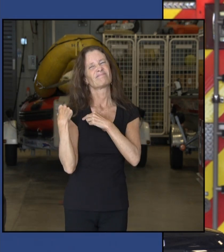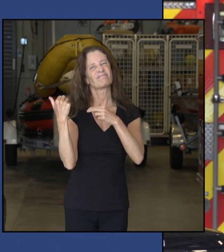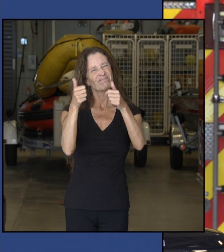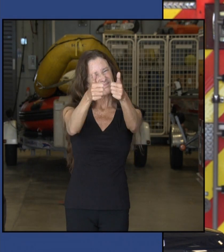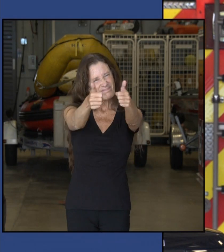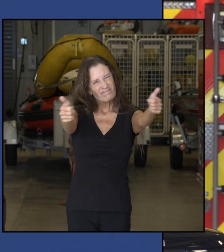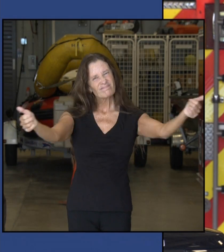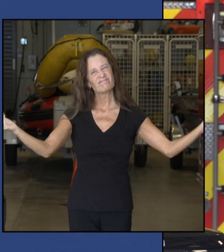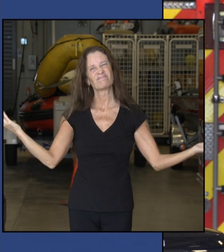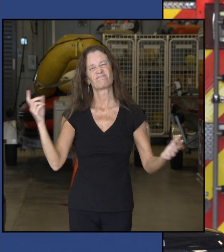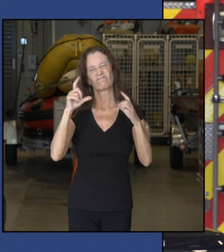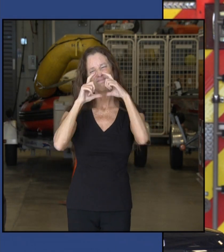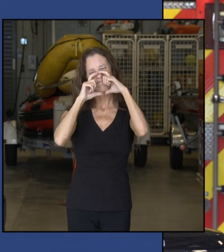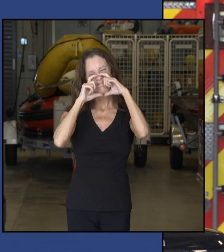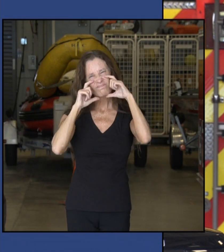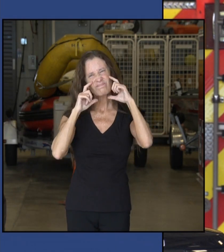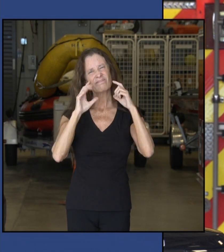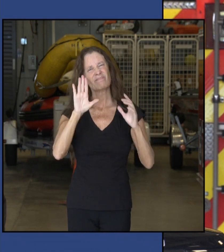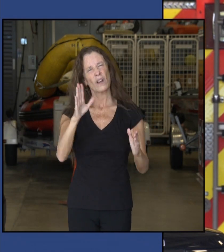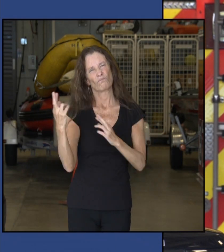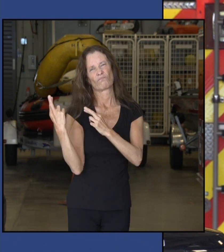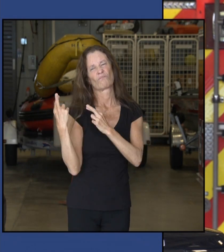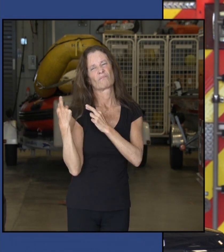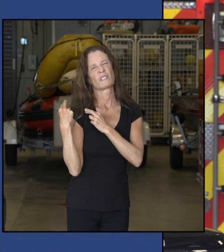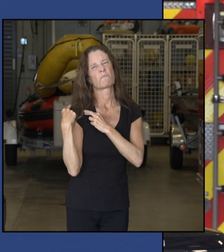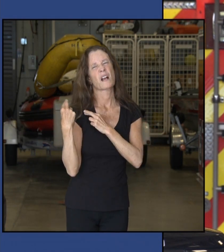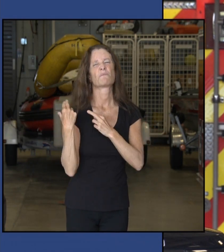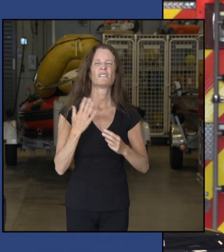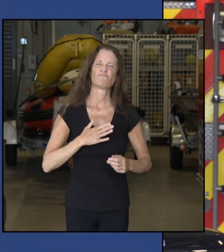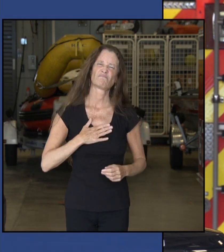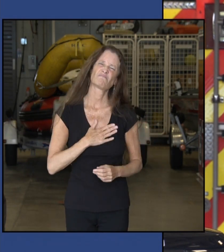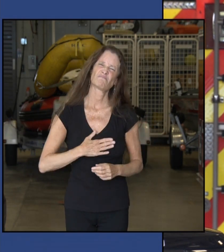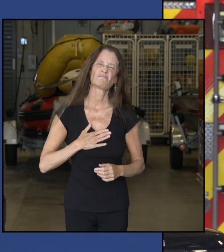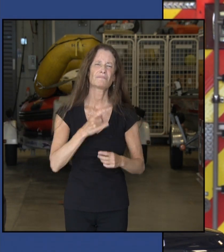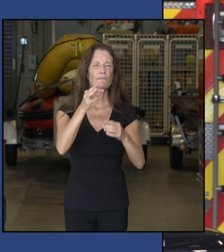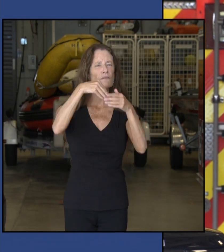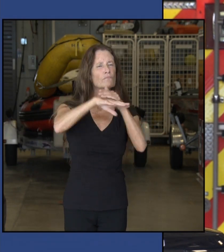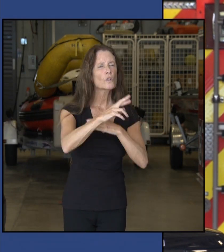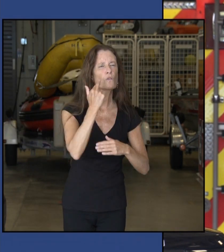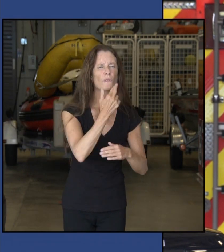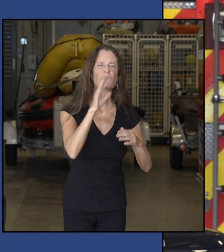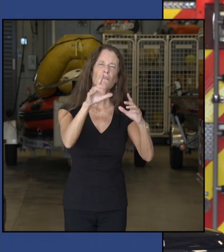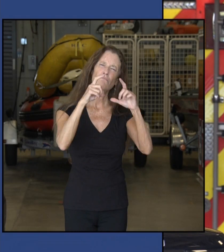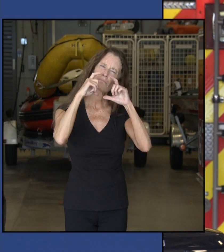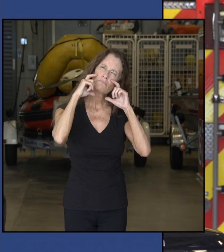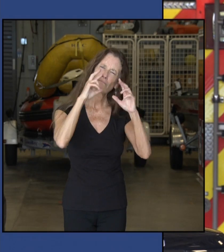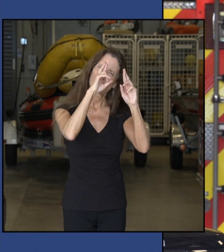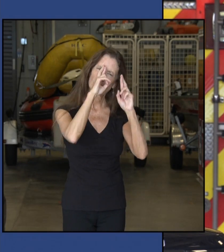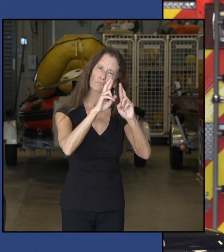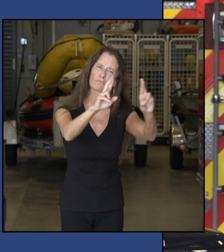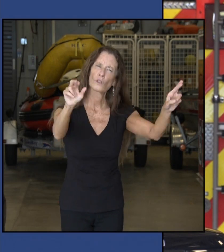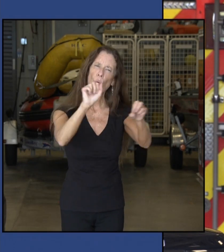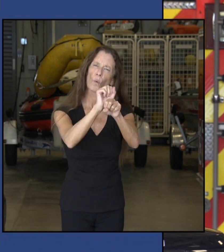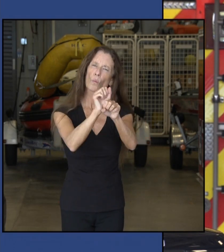as the governor has noted. Patronize the restaurants that are doing the right thing. They deserve our loyalty. Plan ahead, make